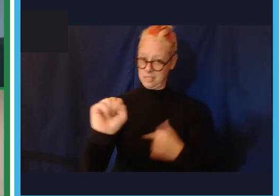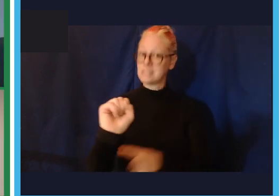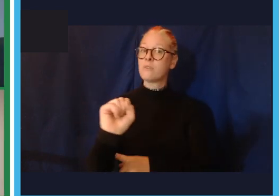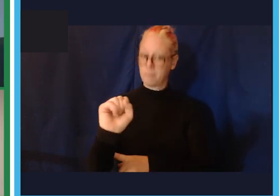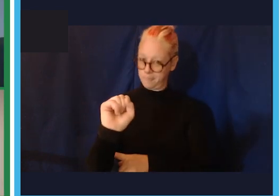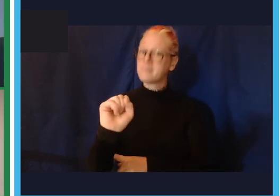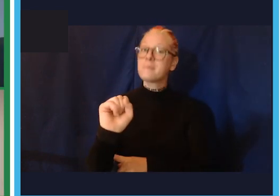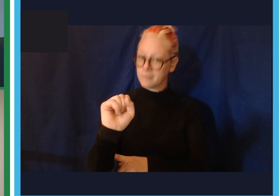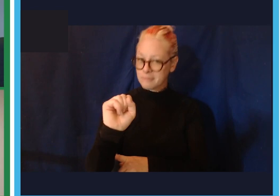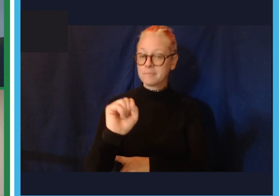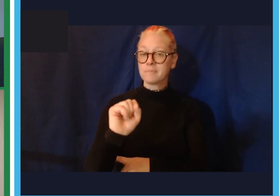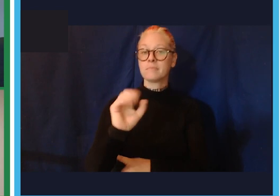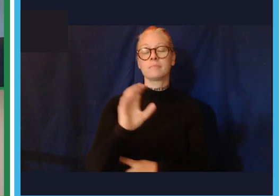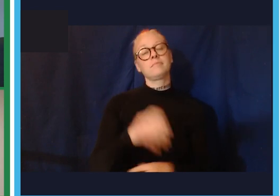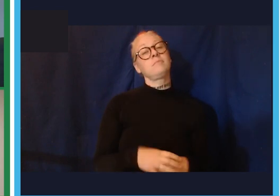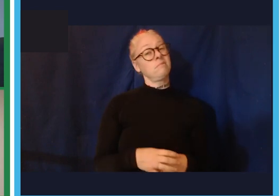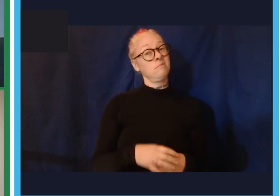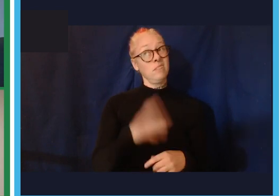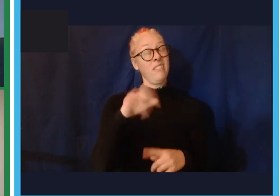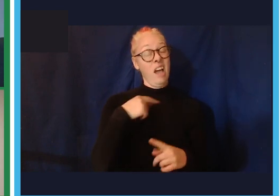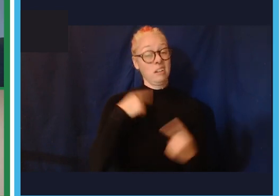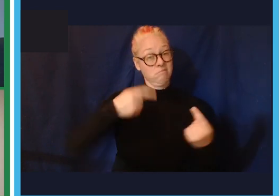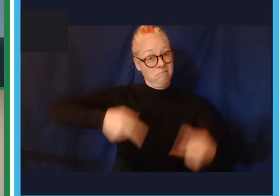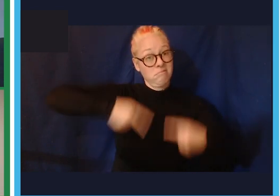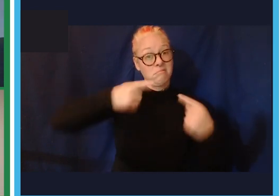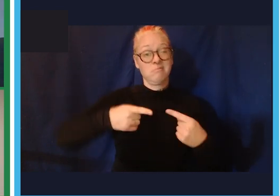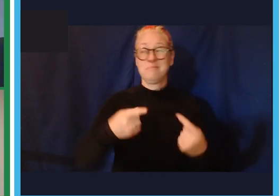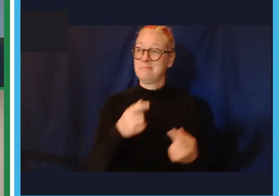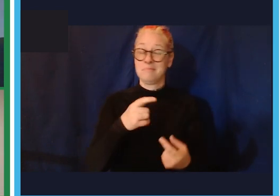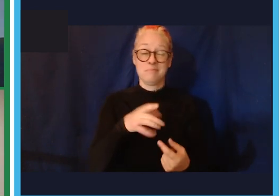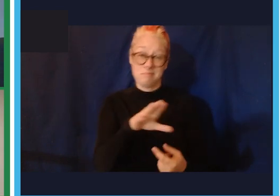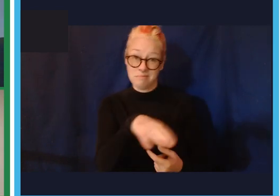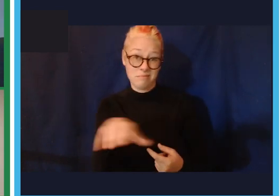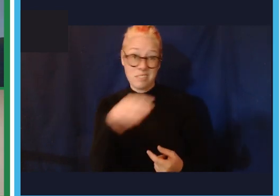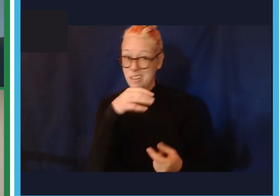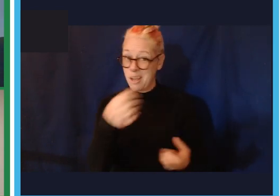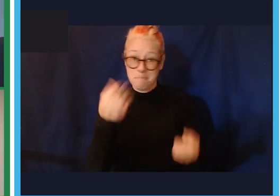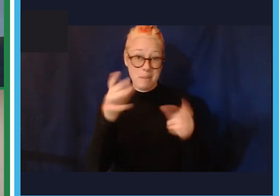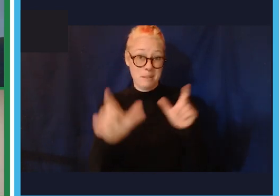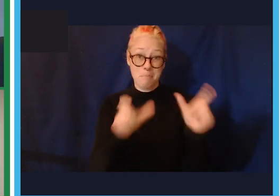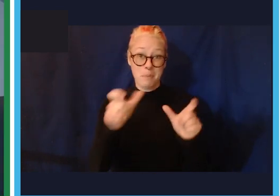for fear of that stigma of, mm-hmm. okay, then she's not going to be able to do it.